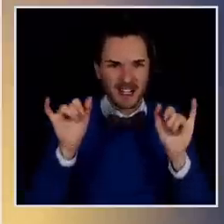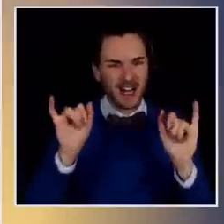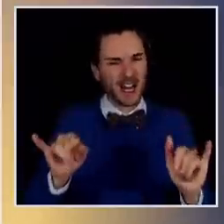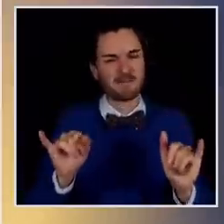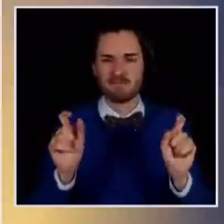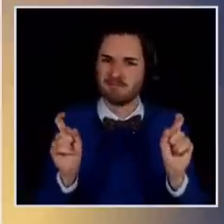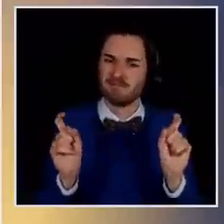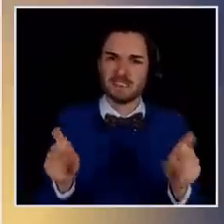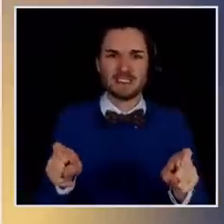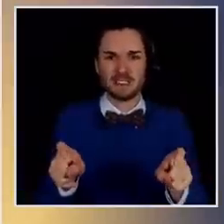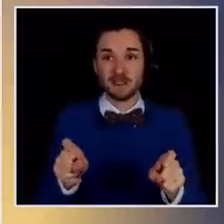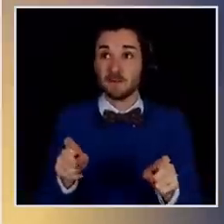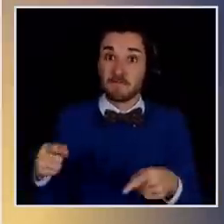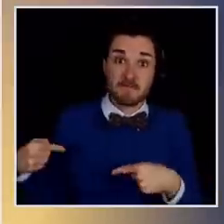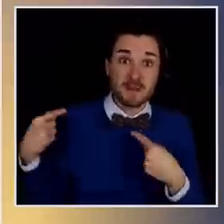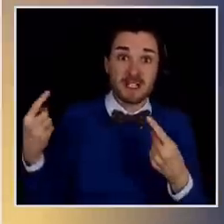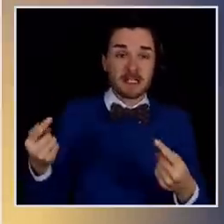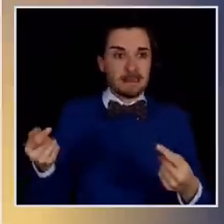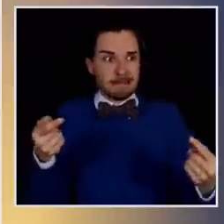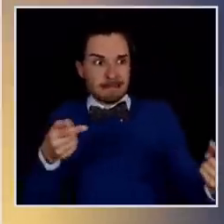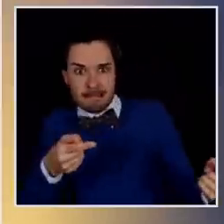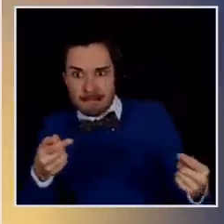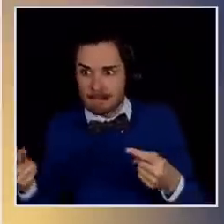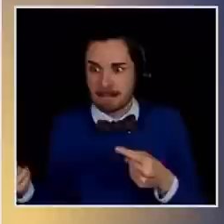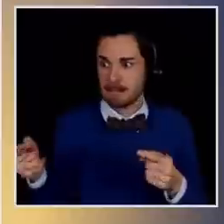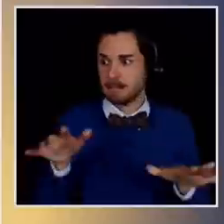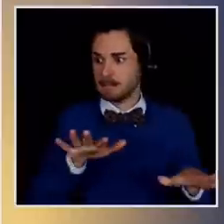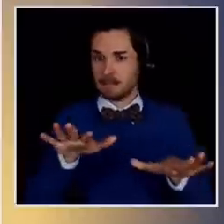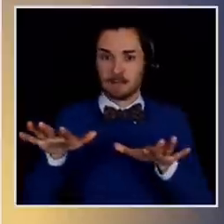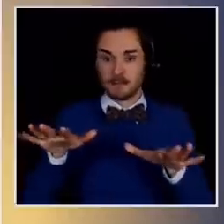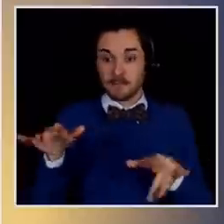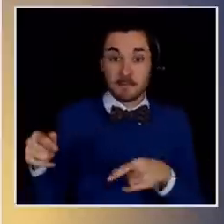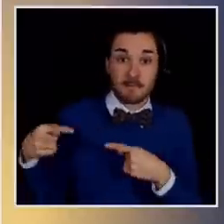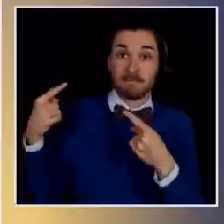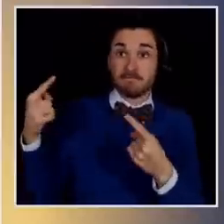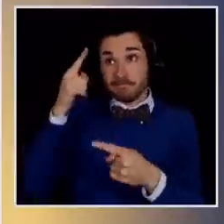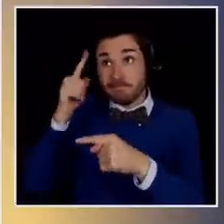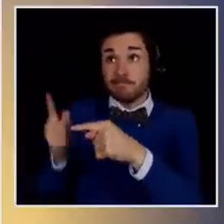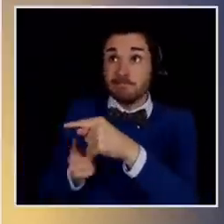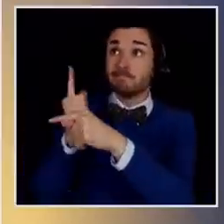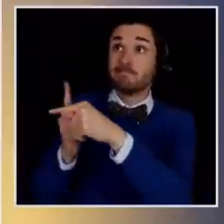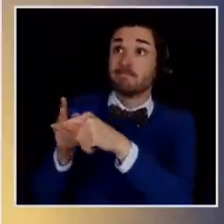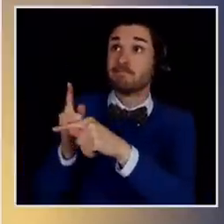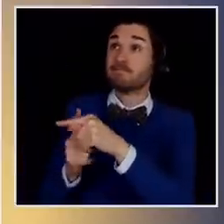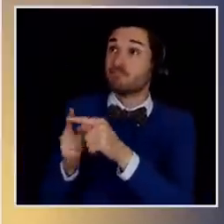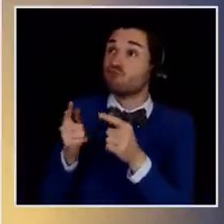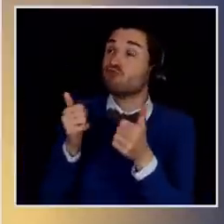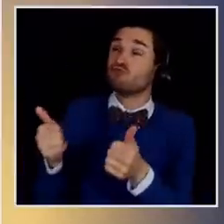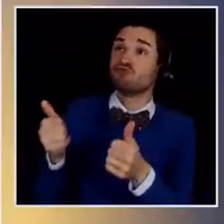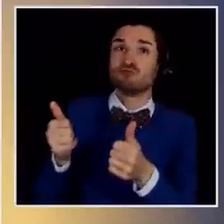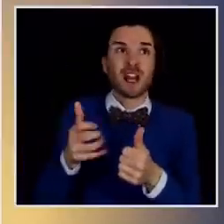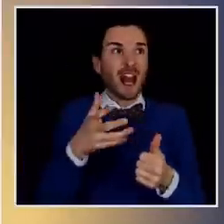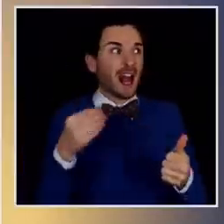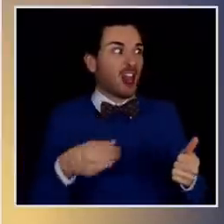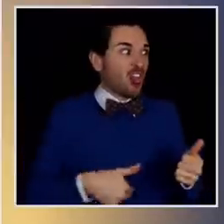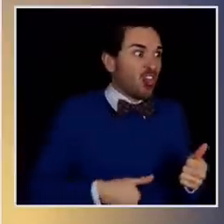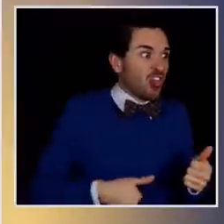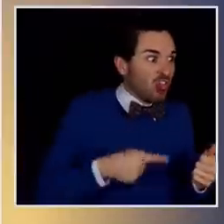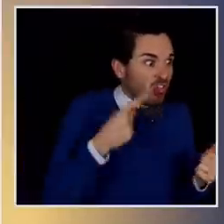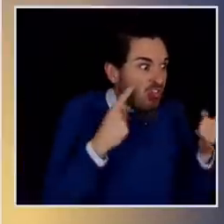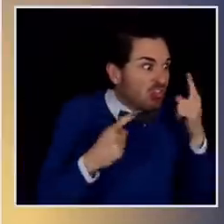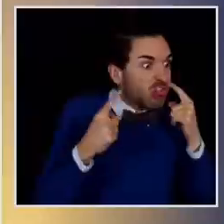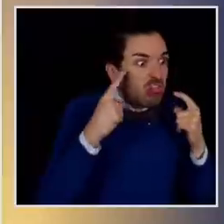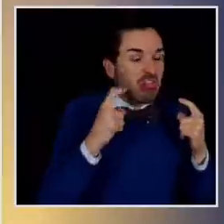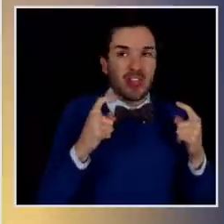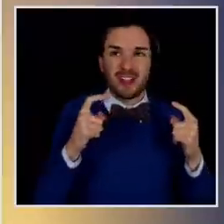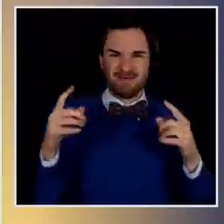the constant battle between our better angels and our darkest impulses. And what presidents say in